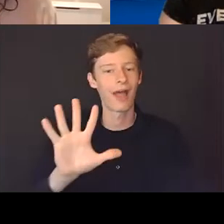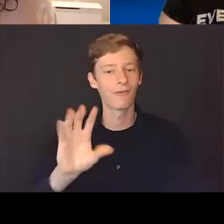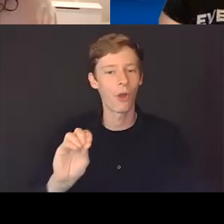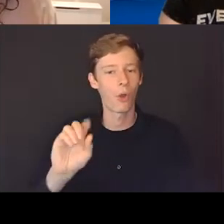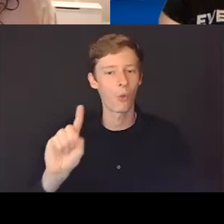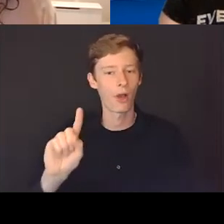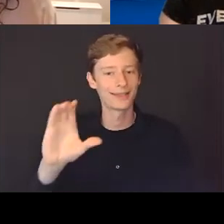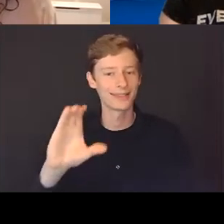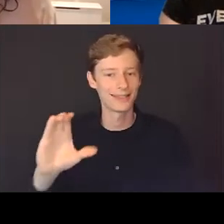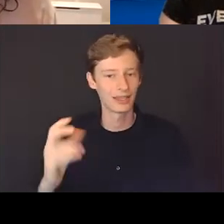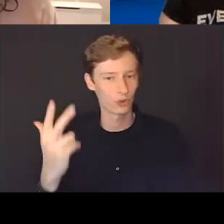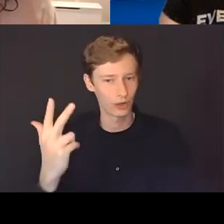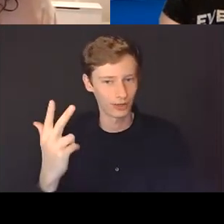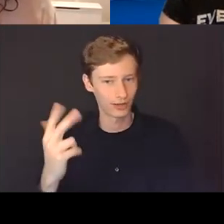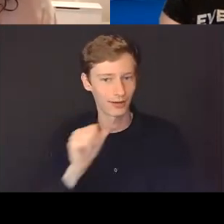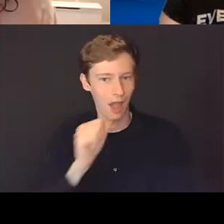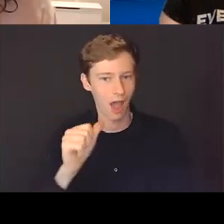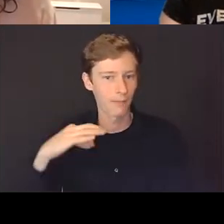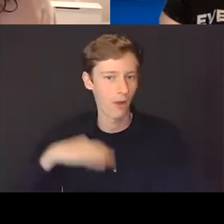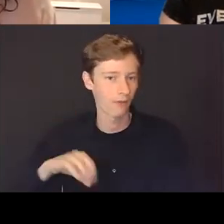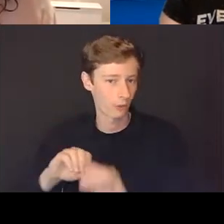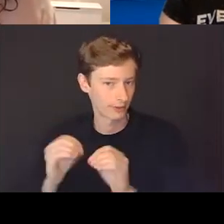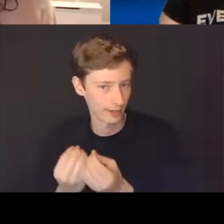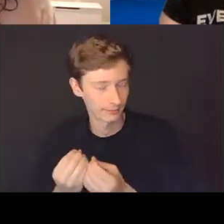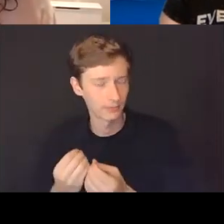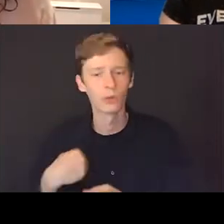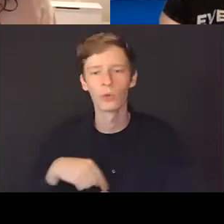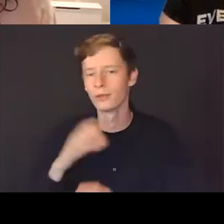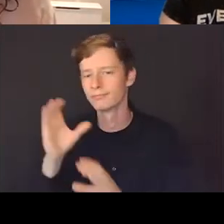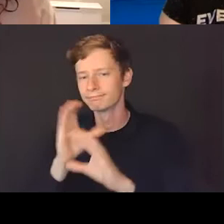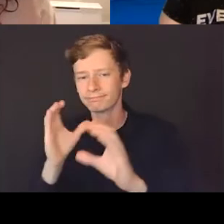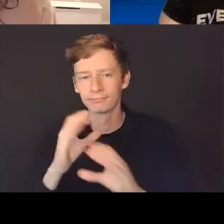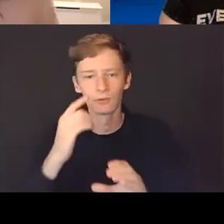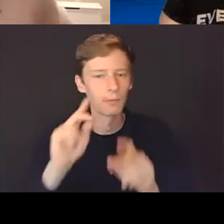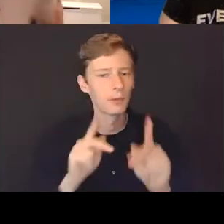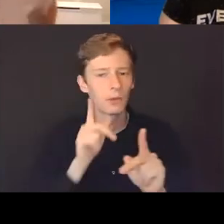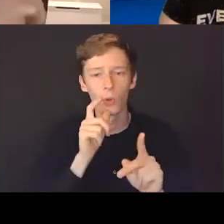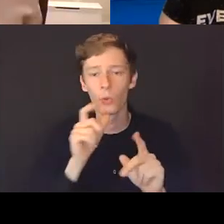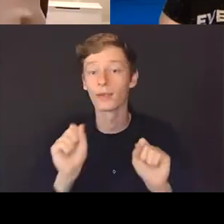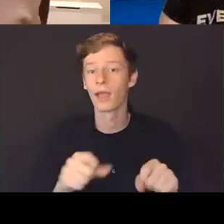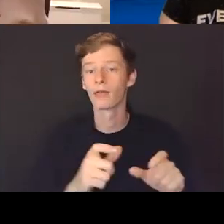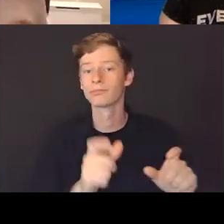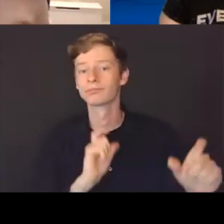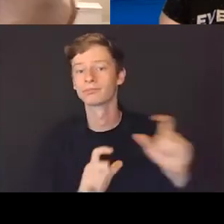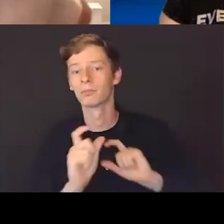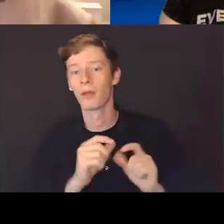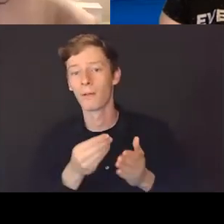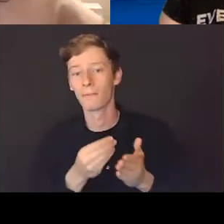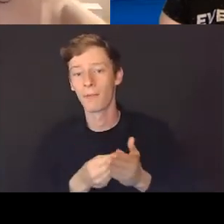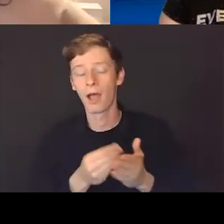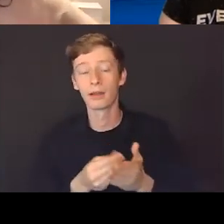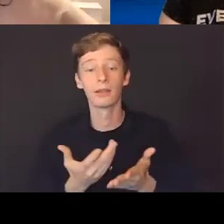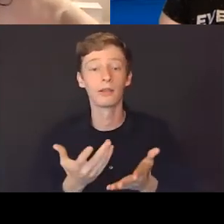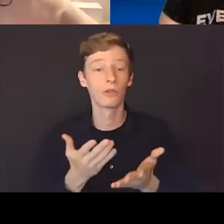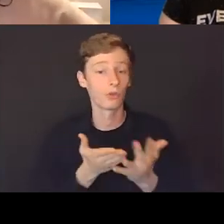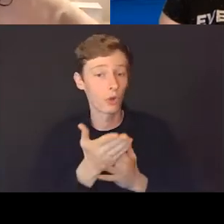with people directly to find funding through donation and through solidarity requests with the network of mutual